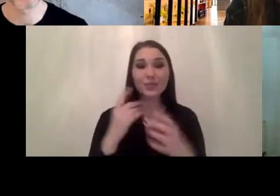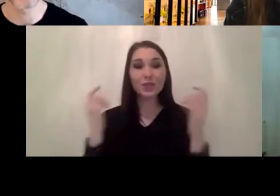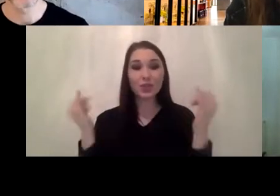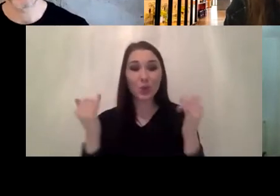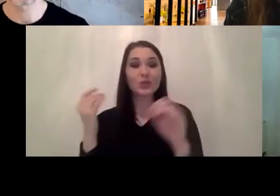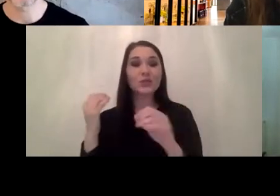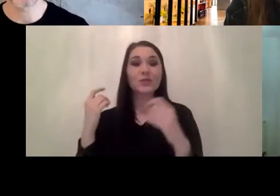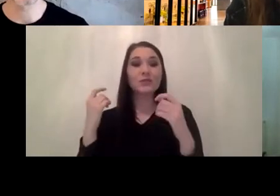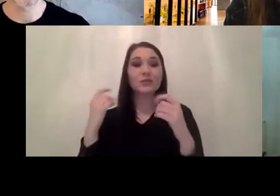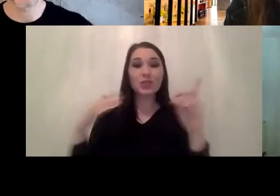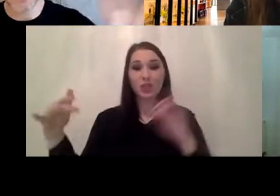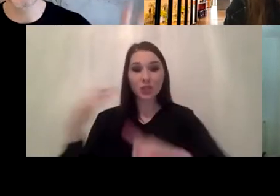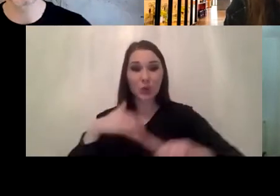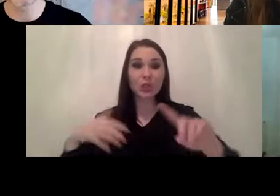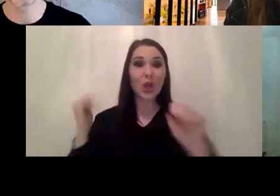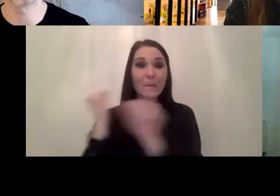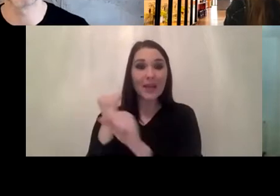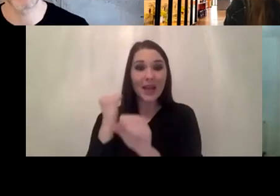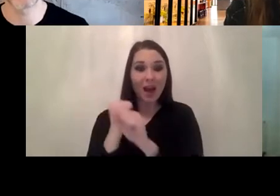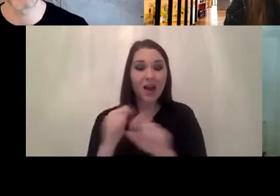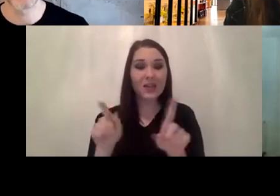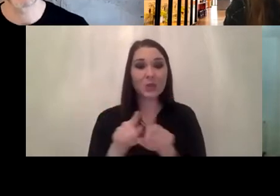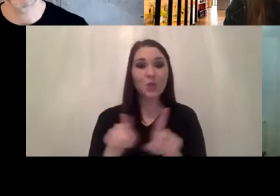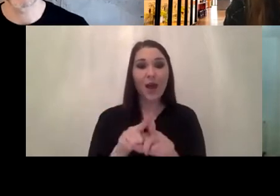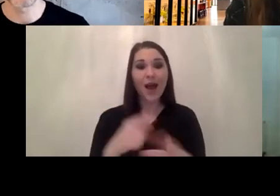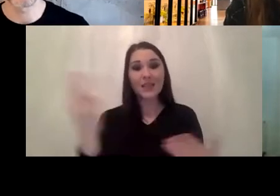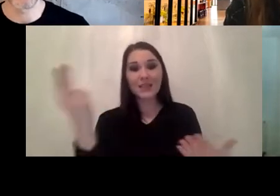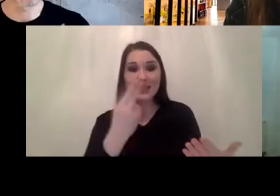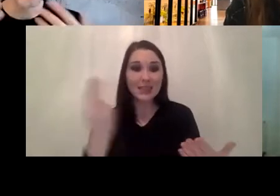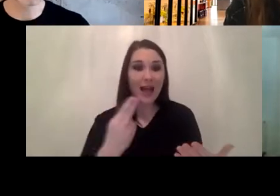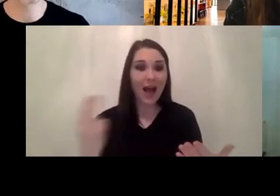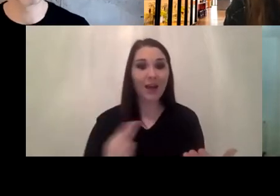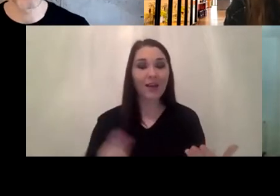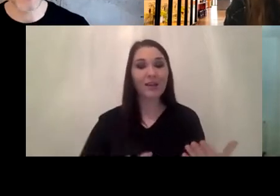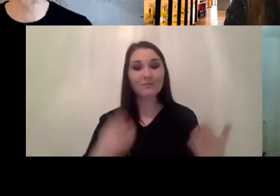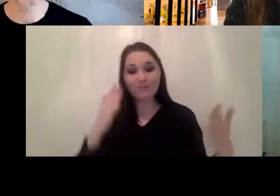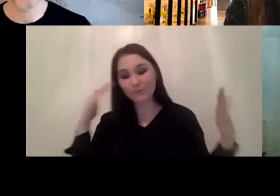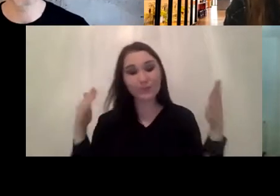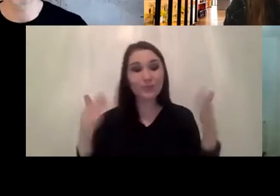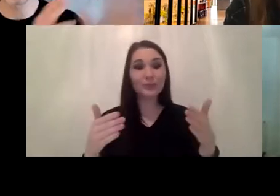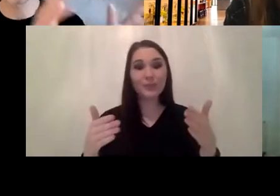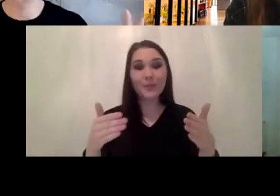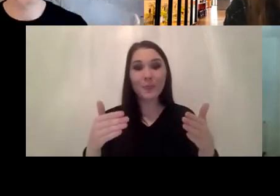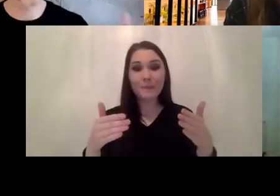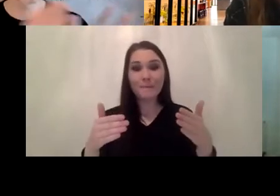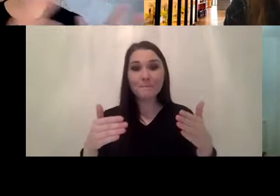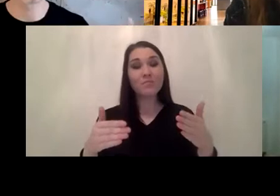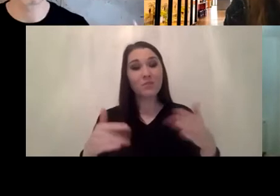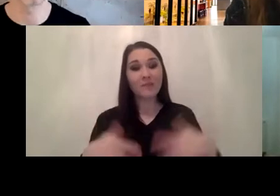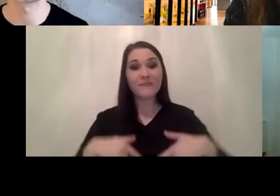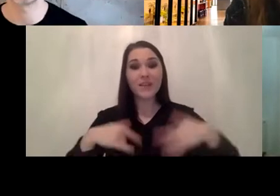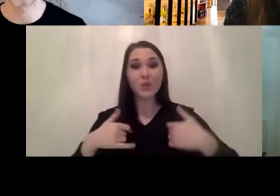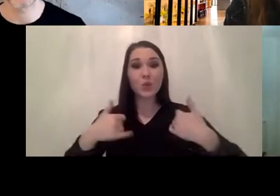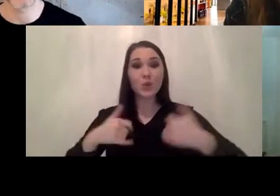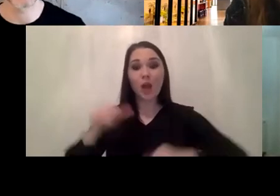see services specifically around designed to be something you use and that you feel good after. And some of the big players